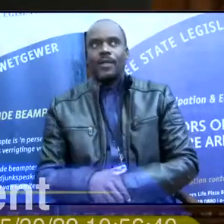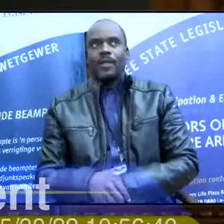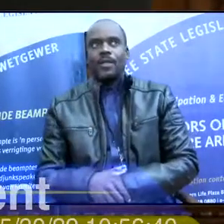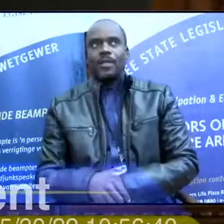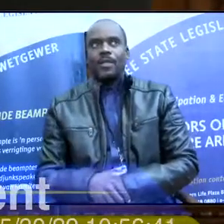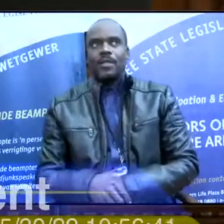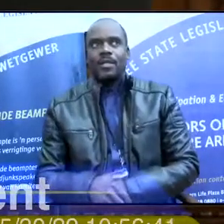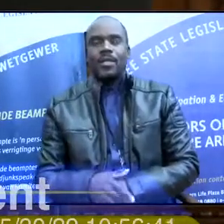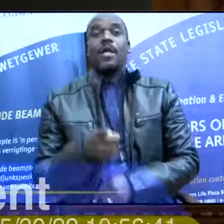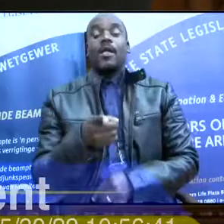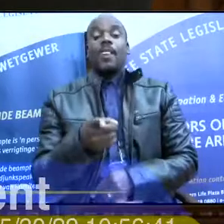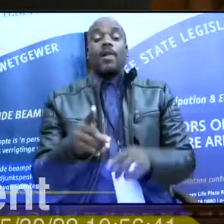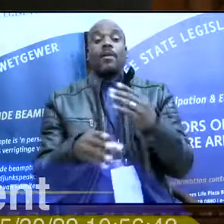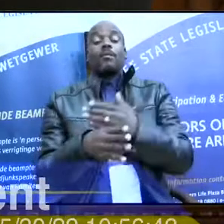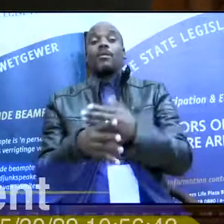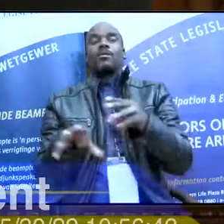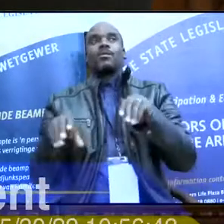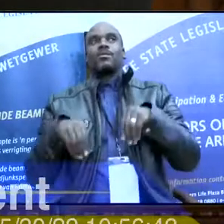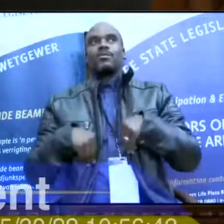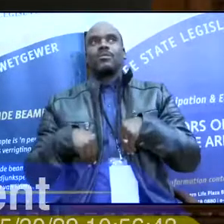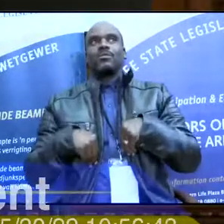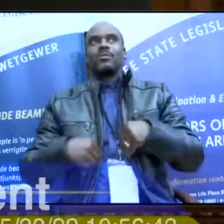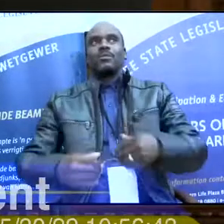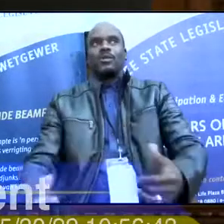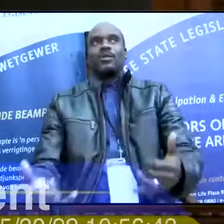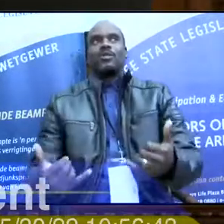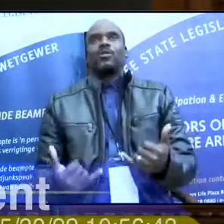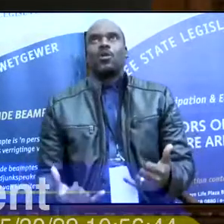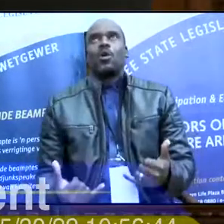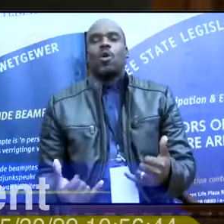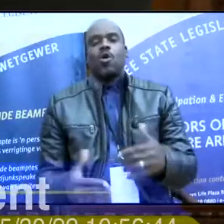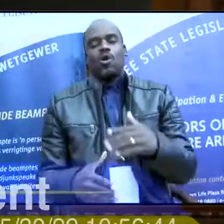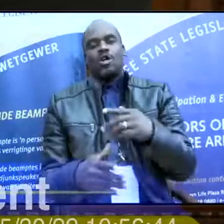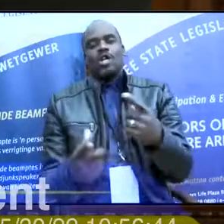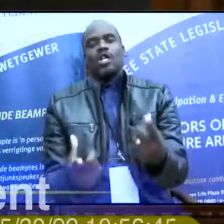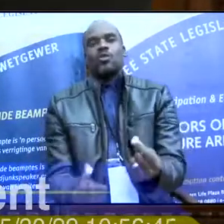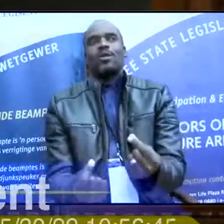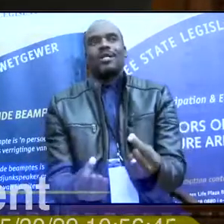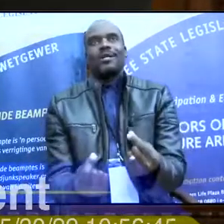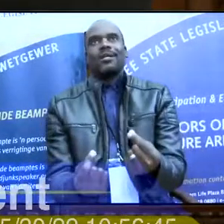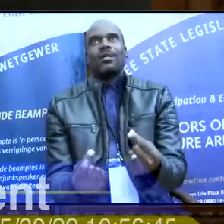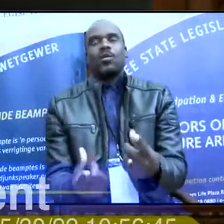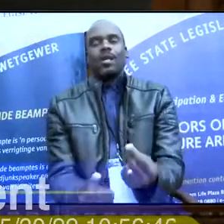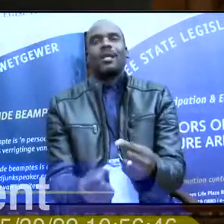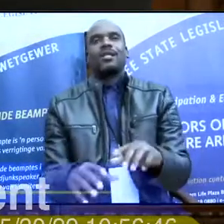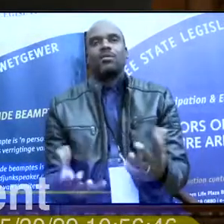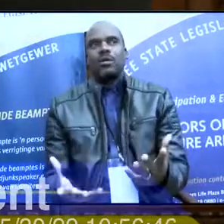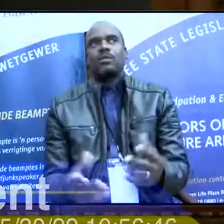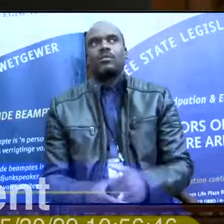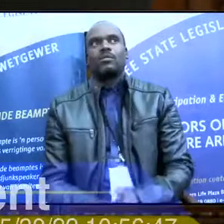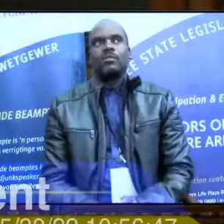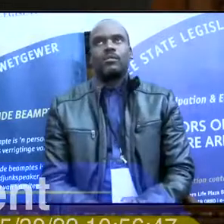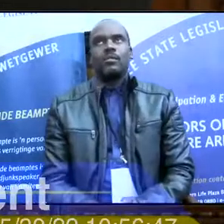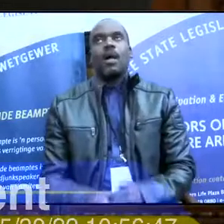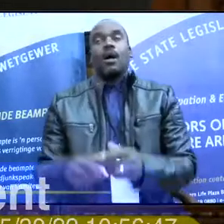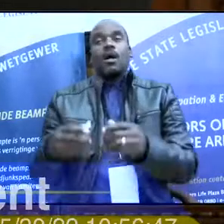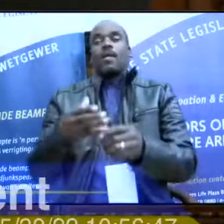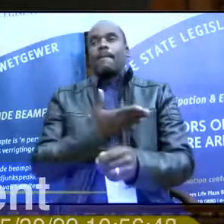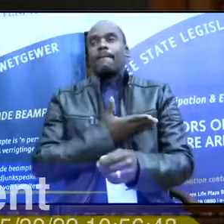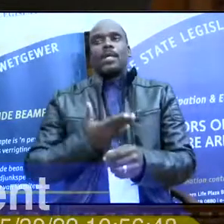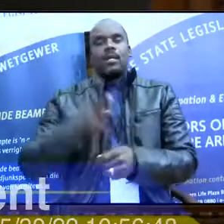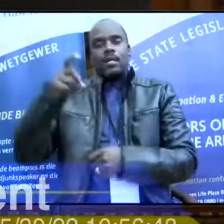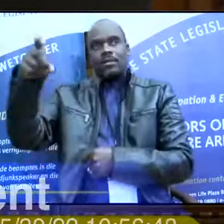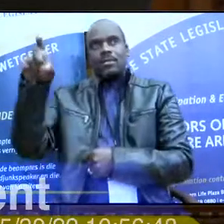and unemployment protection so how did we do that honourable speaker as a province the province used to have a